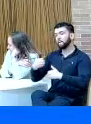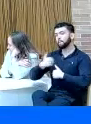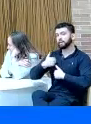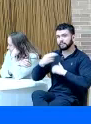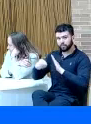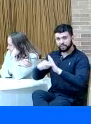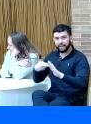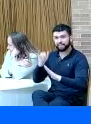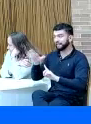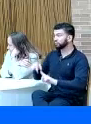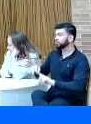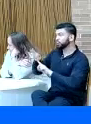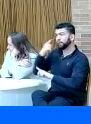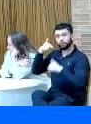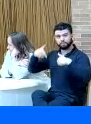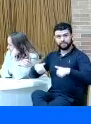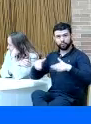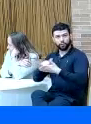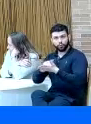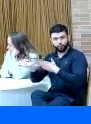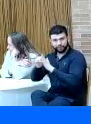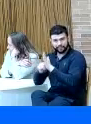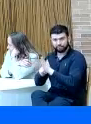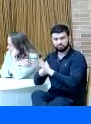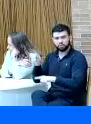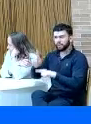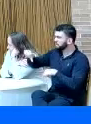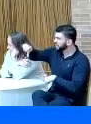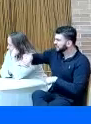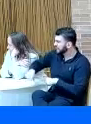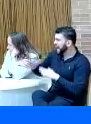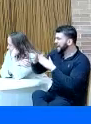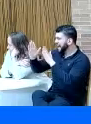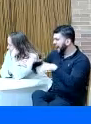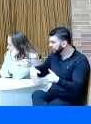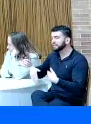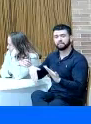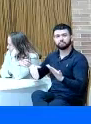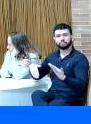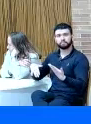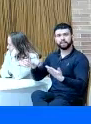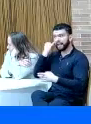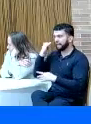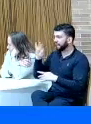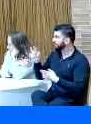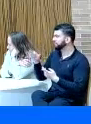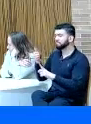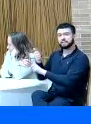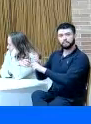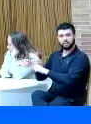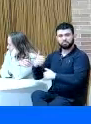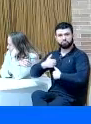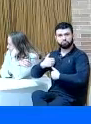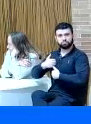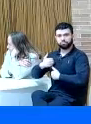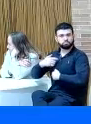York State human rights law uh somebody cannot be denied housing or have their terms or conditions of housing diminished in any way based